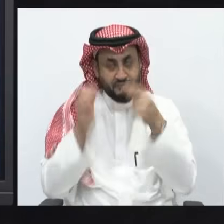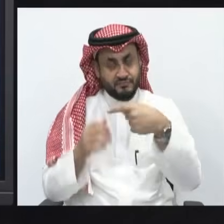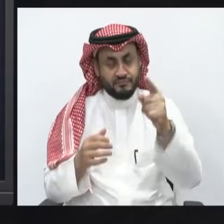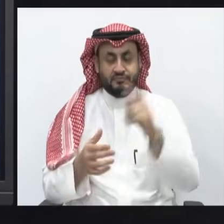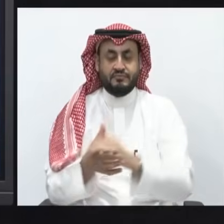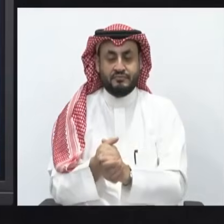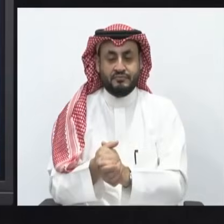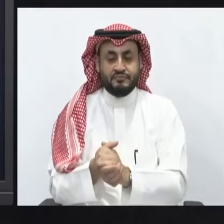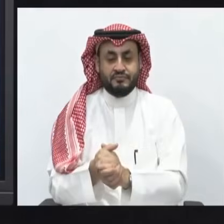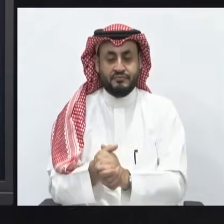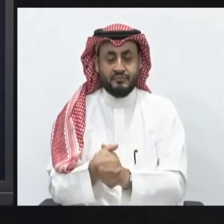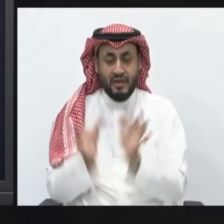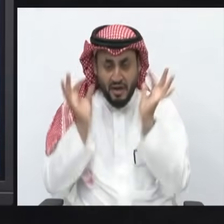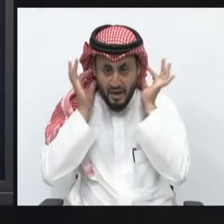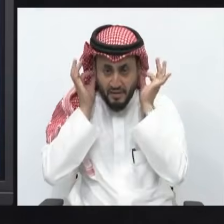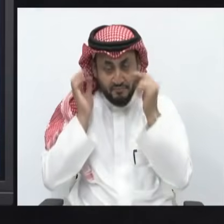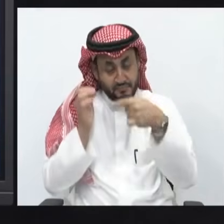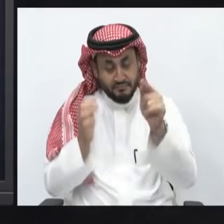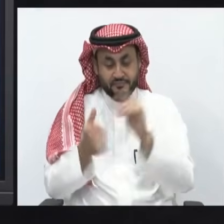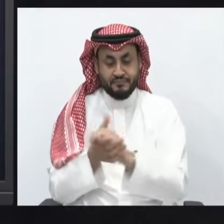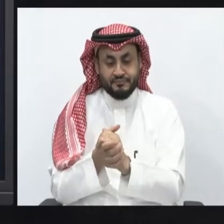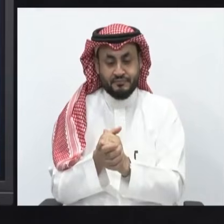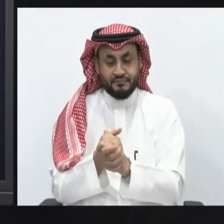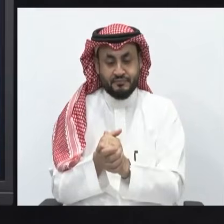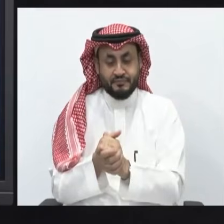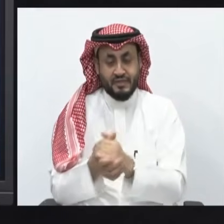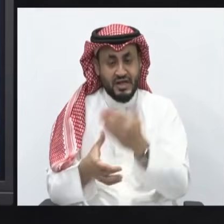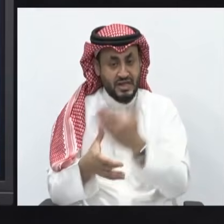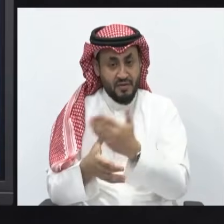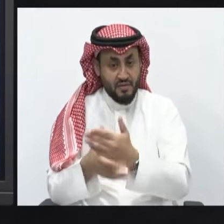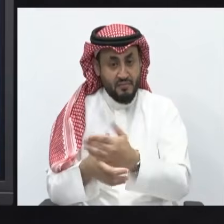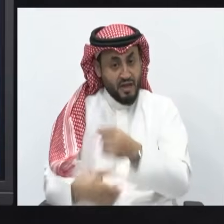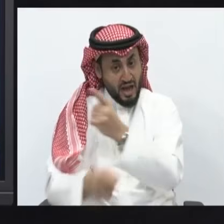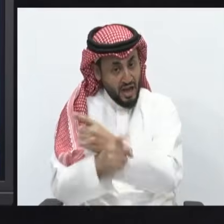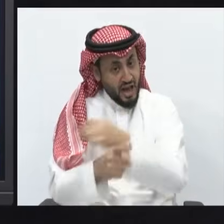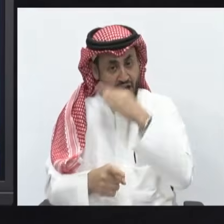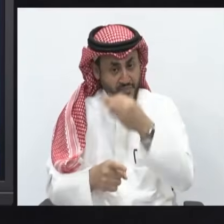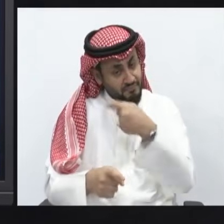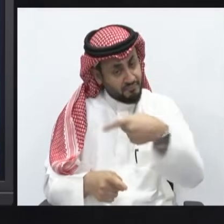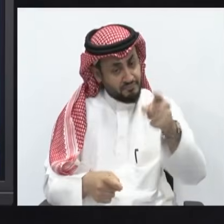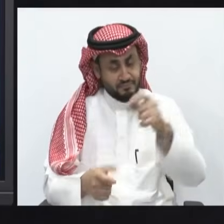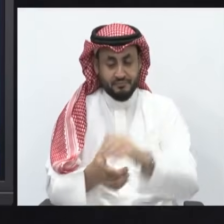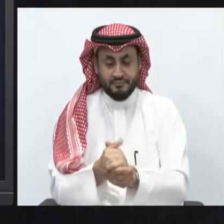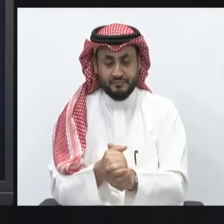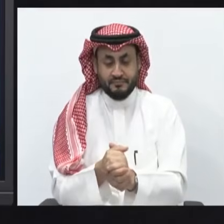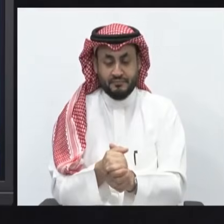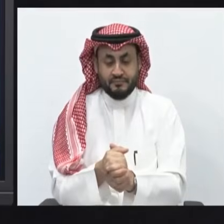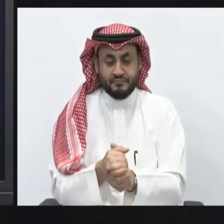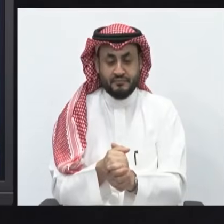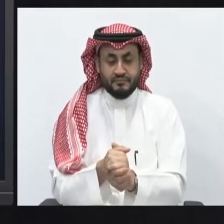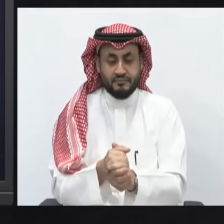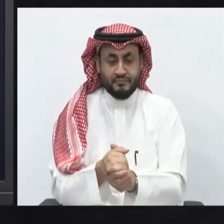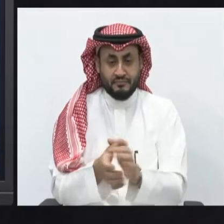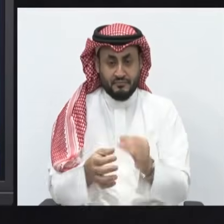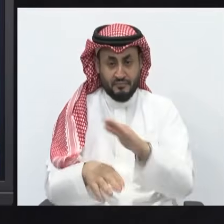Yes, excellent. Touch your ears. Perfect. Because the teacher says. The teacher says. Perfect. So